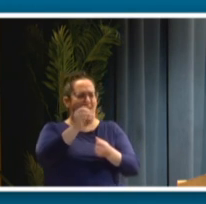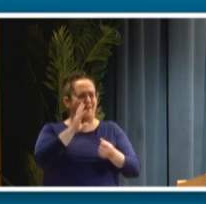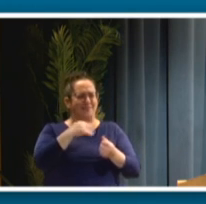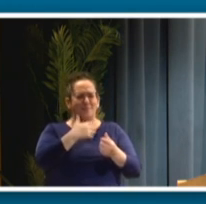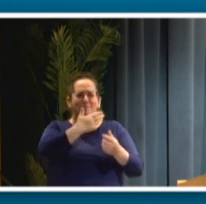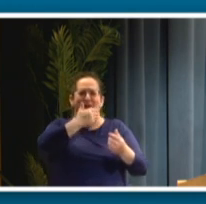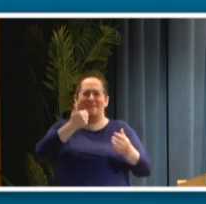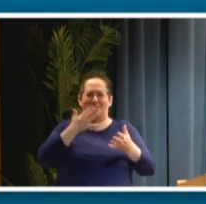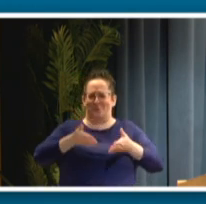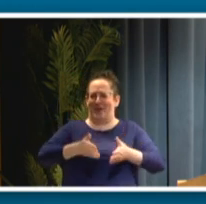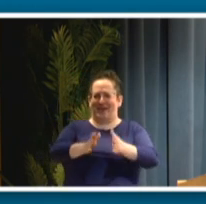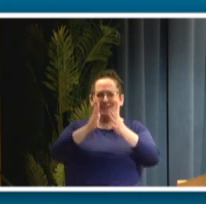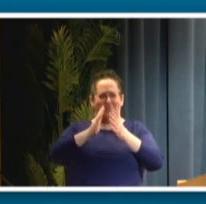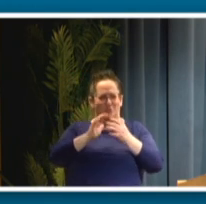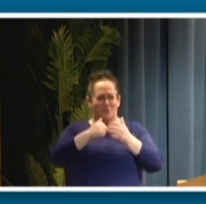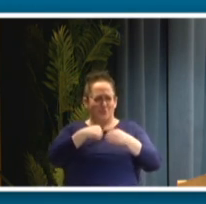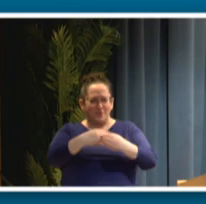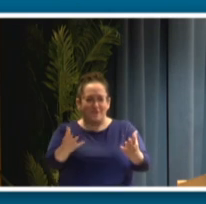stories.